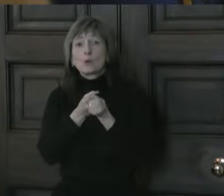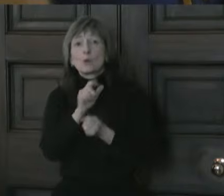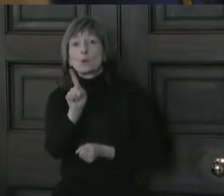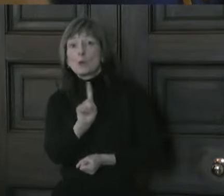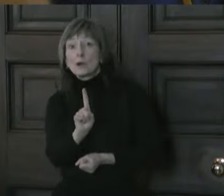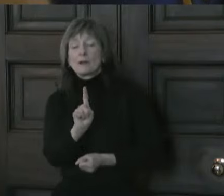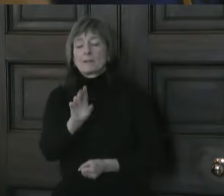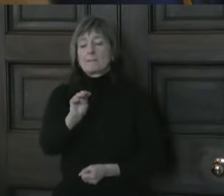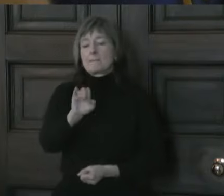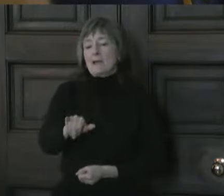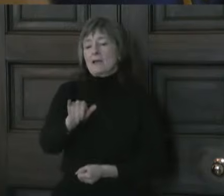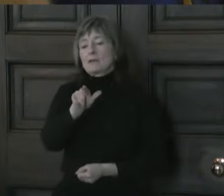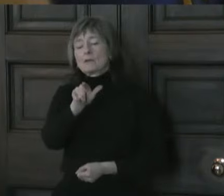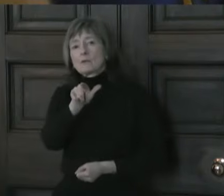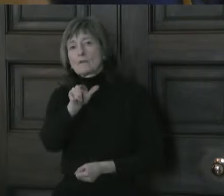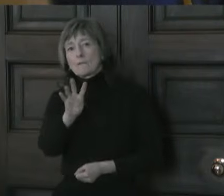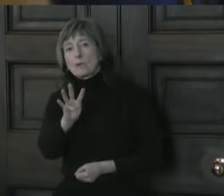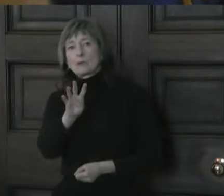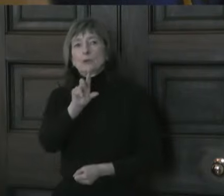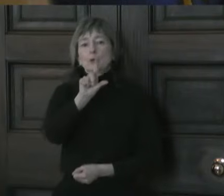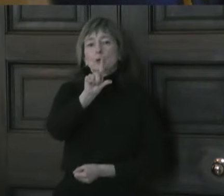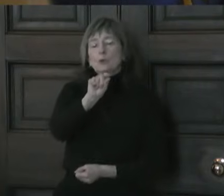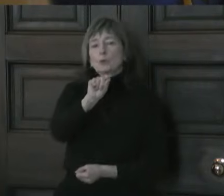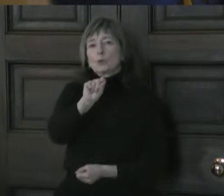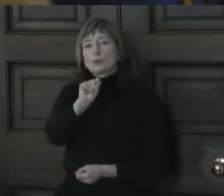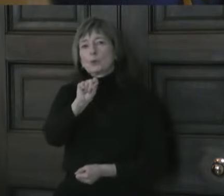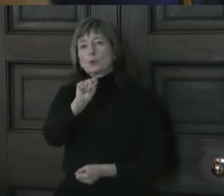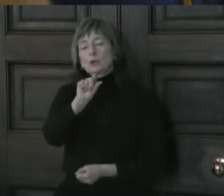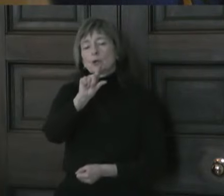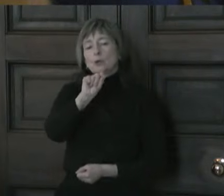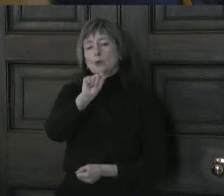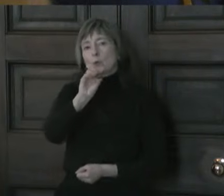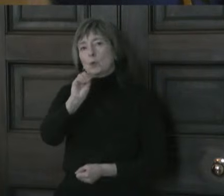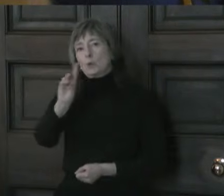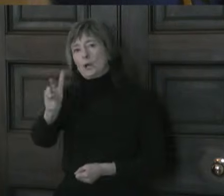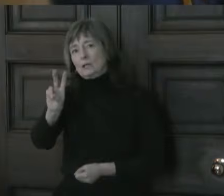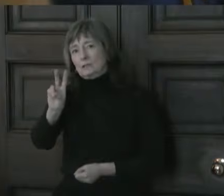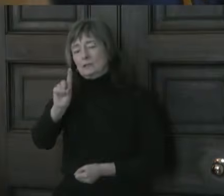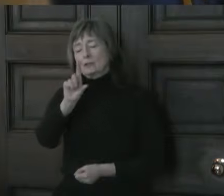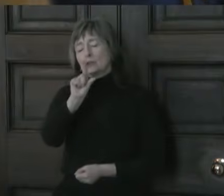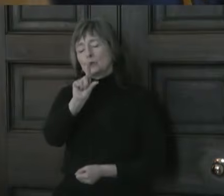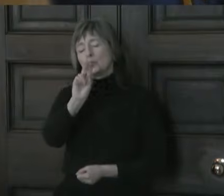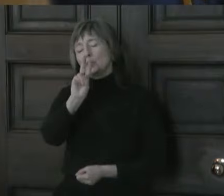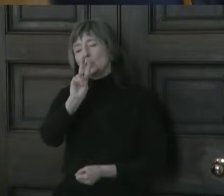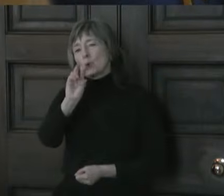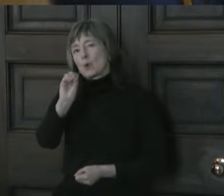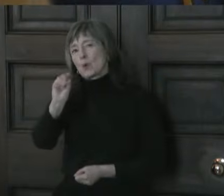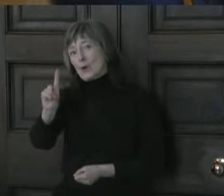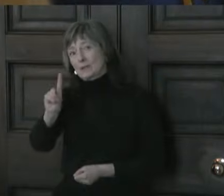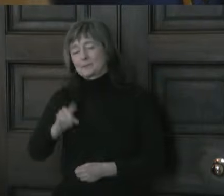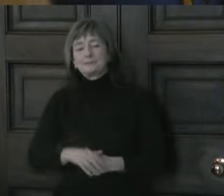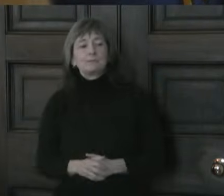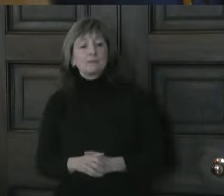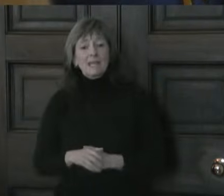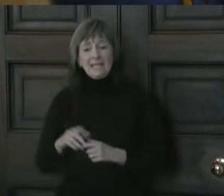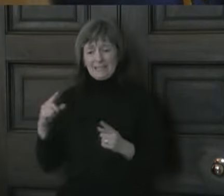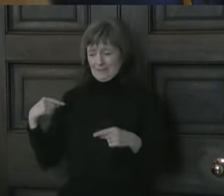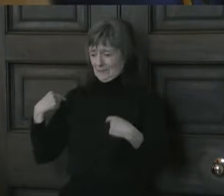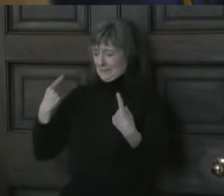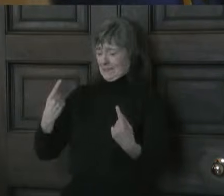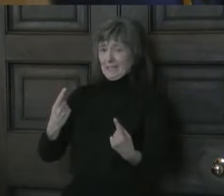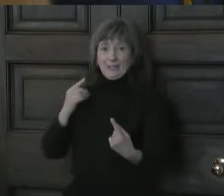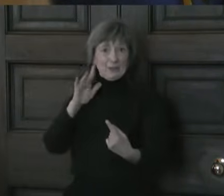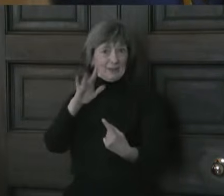May 24, 2001. In that relatively short period of time, only